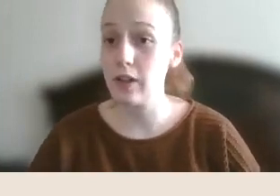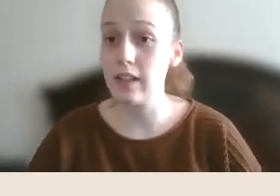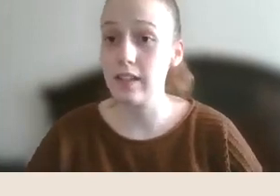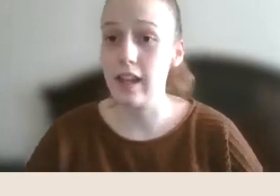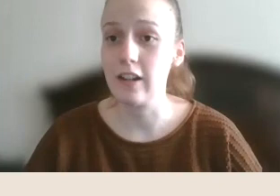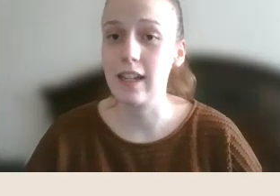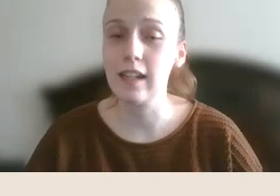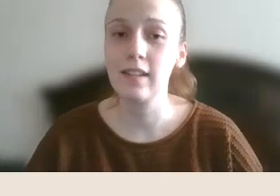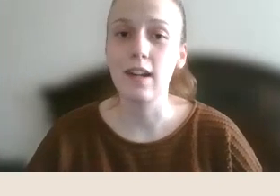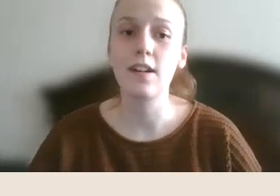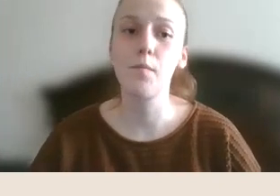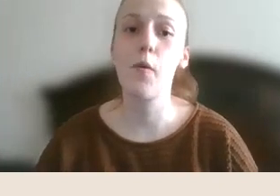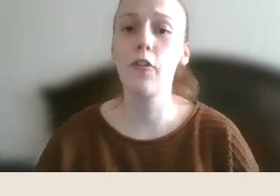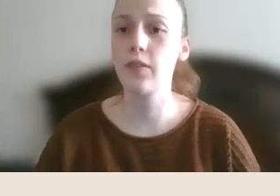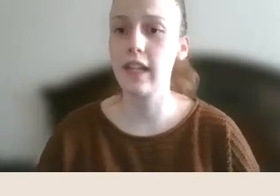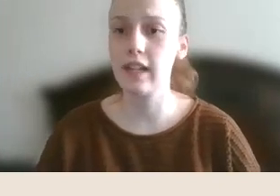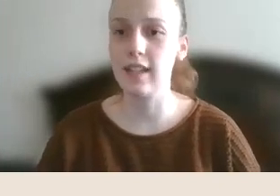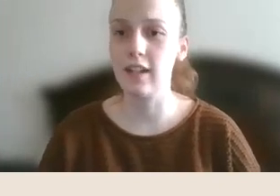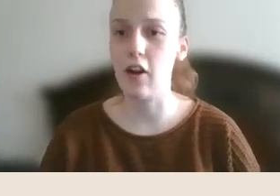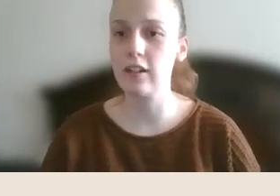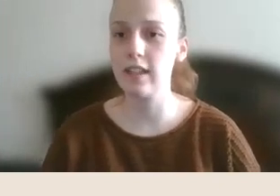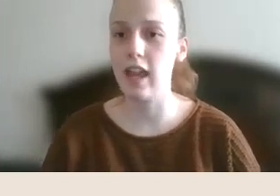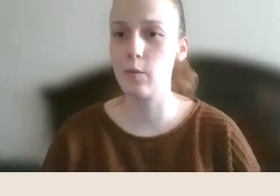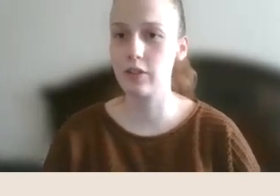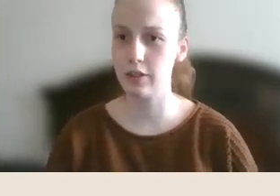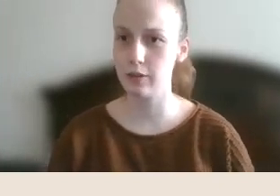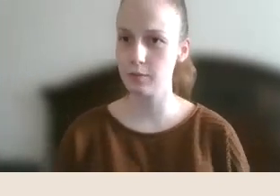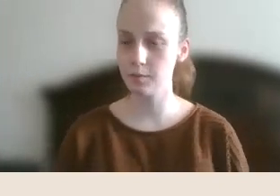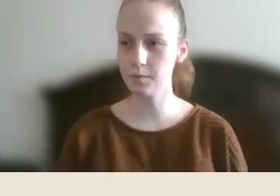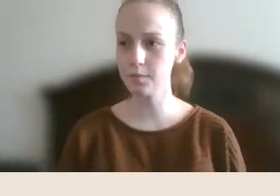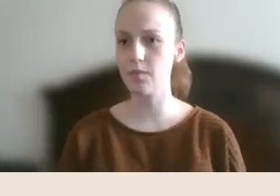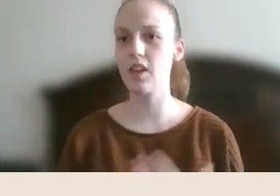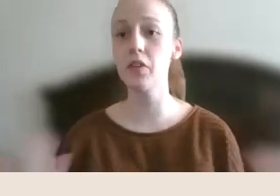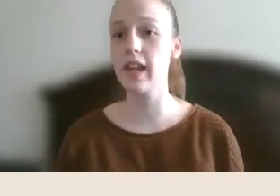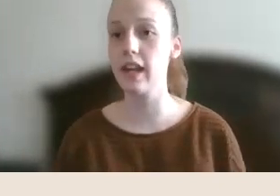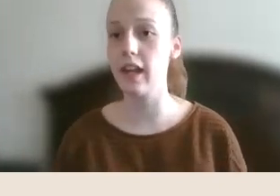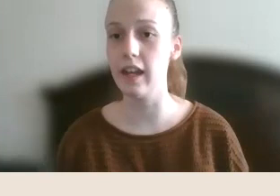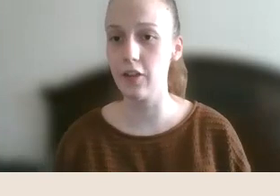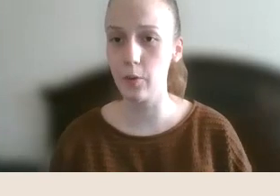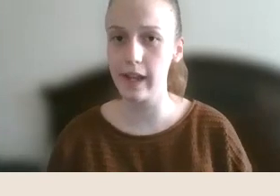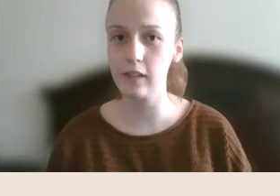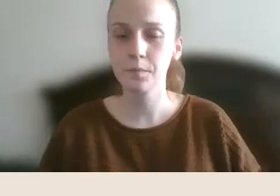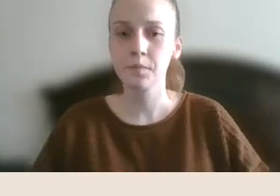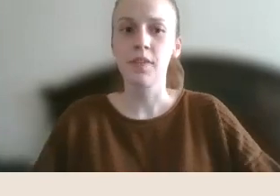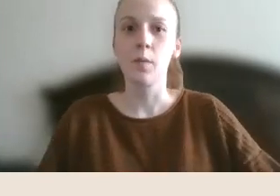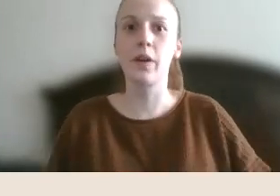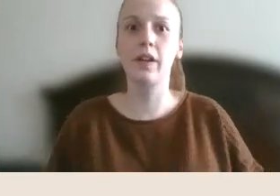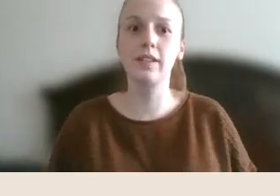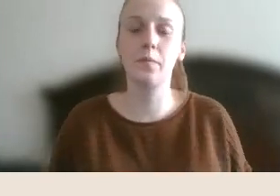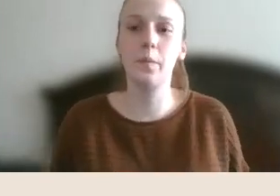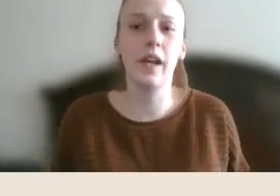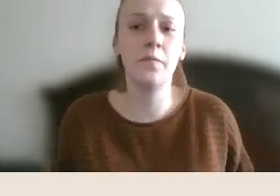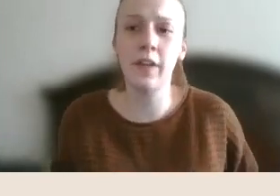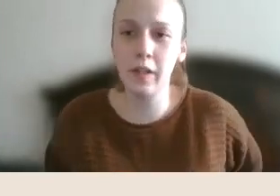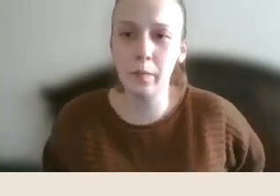to know in these daycare settings, both for kids that aren't able to communicate any other way, but